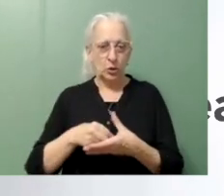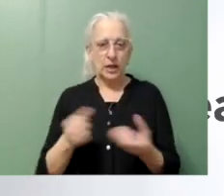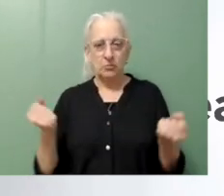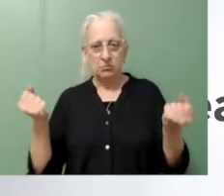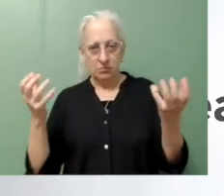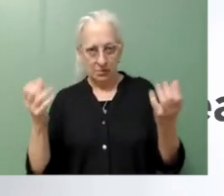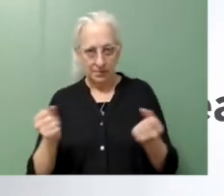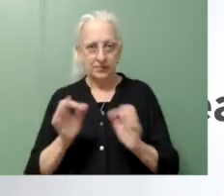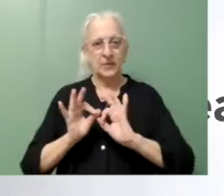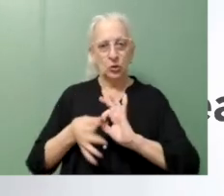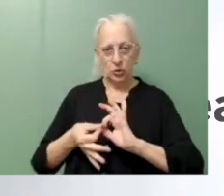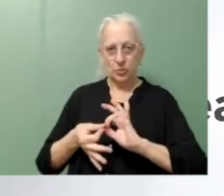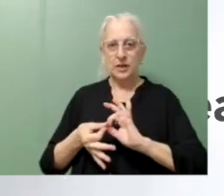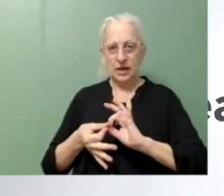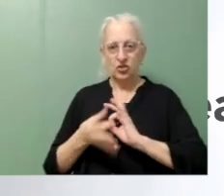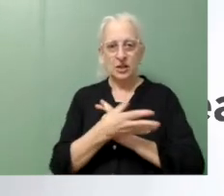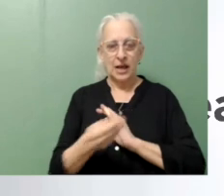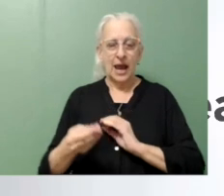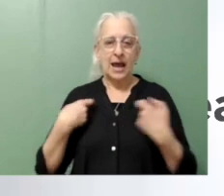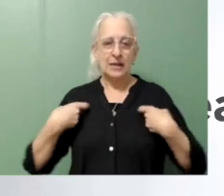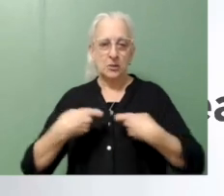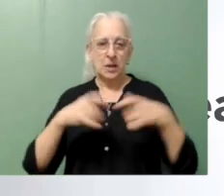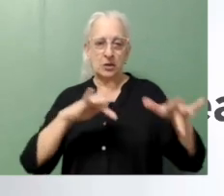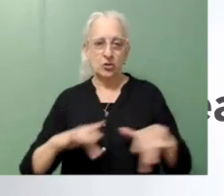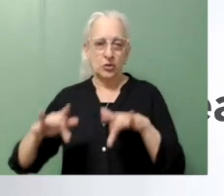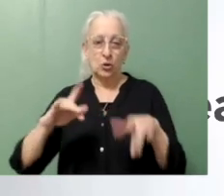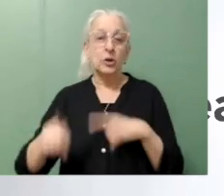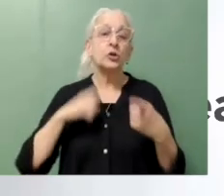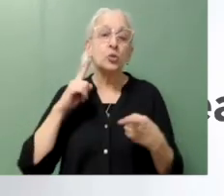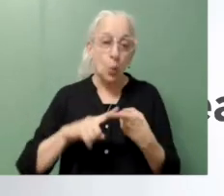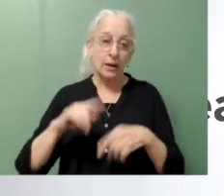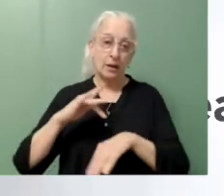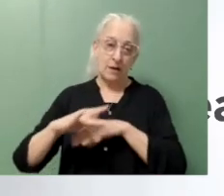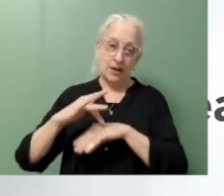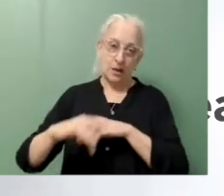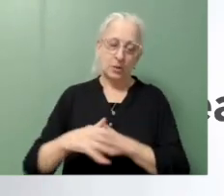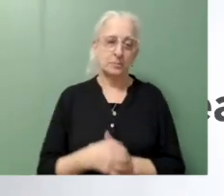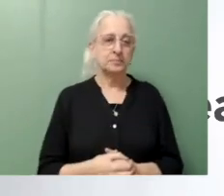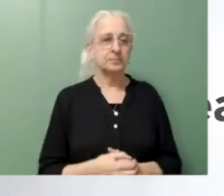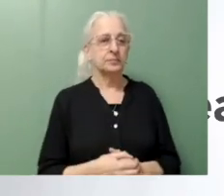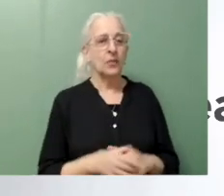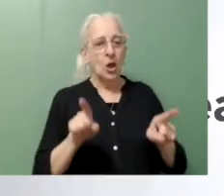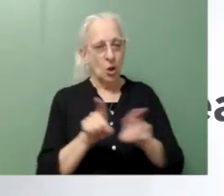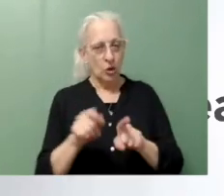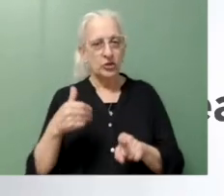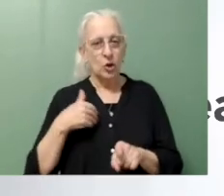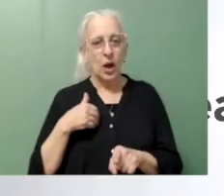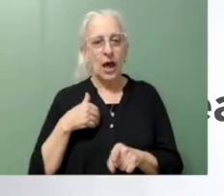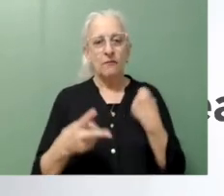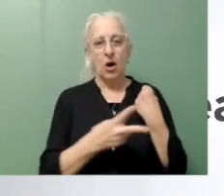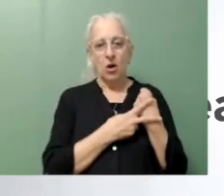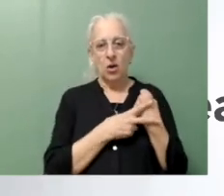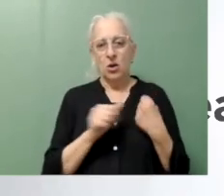Language interpretation and Spanish recordings when available. There's also an archive